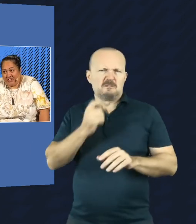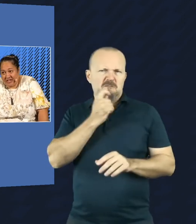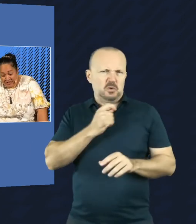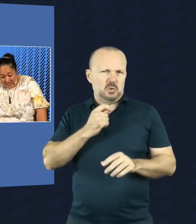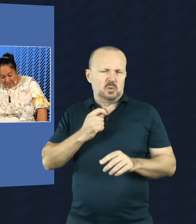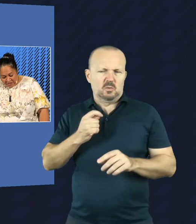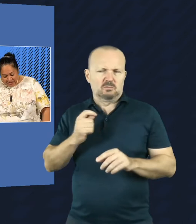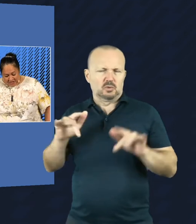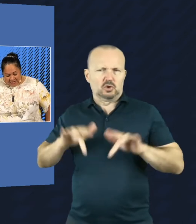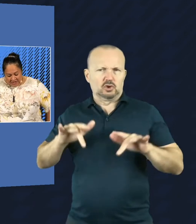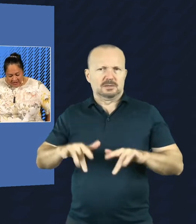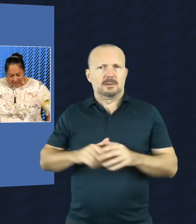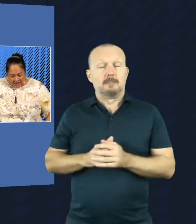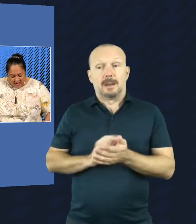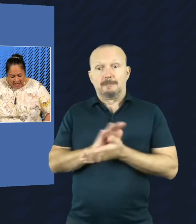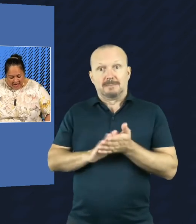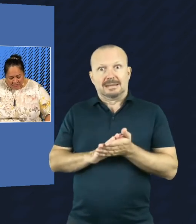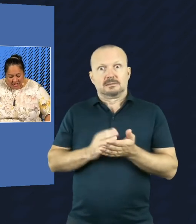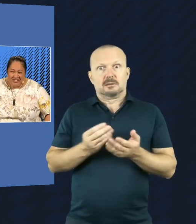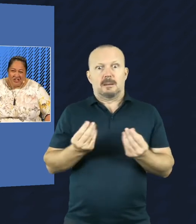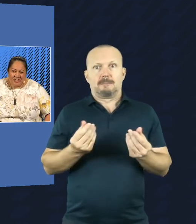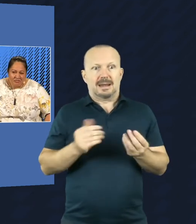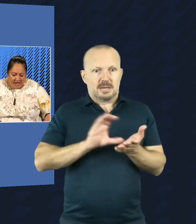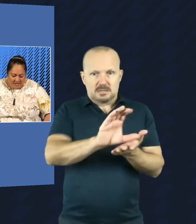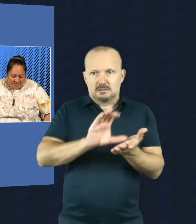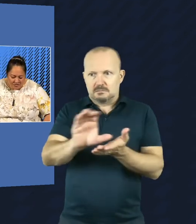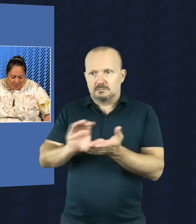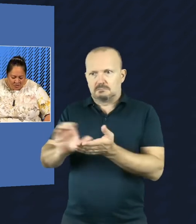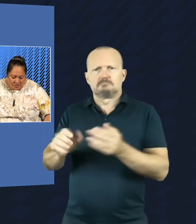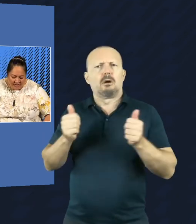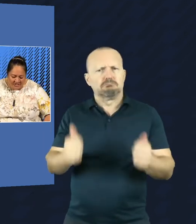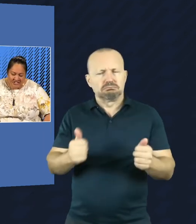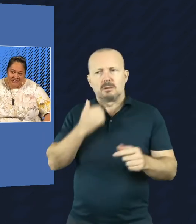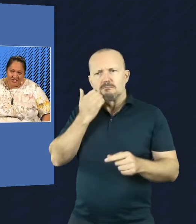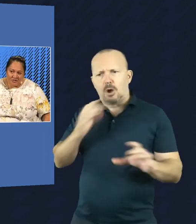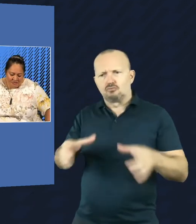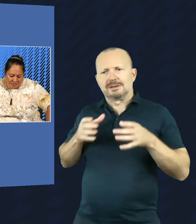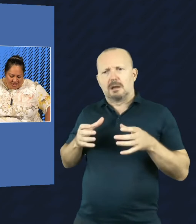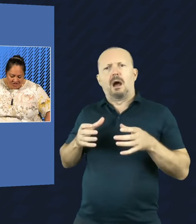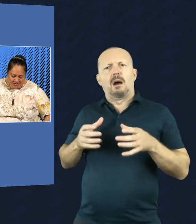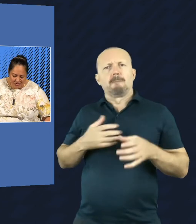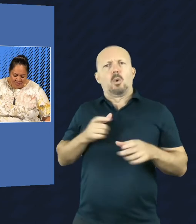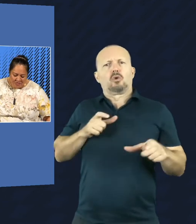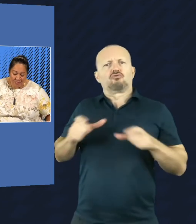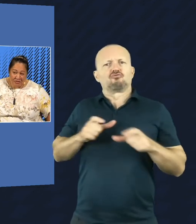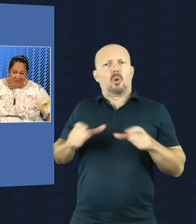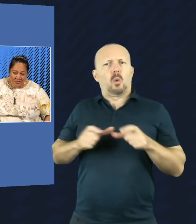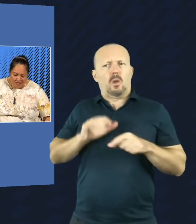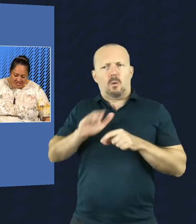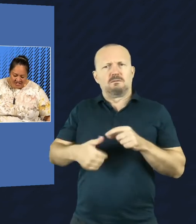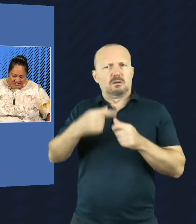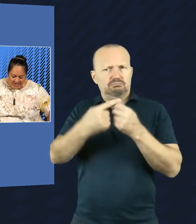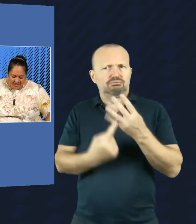control over their own development. And so the demand for statistical information from